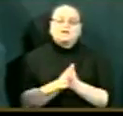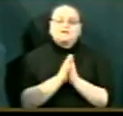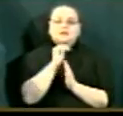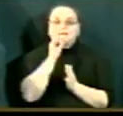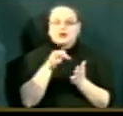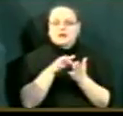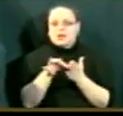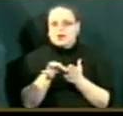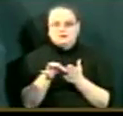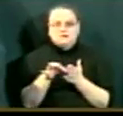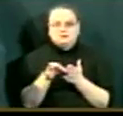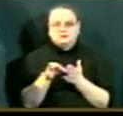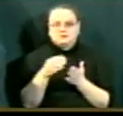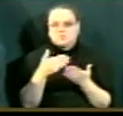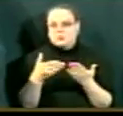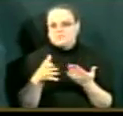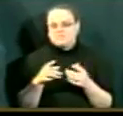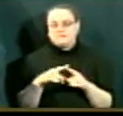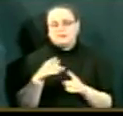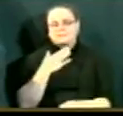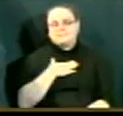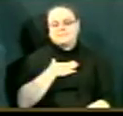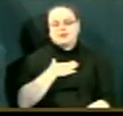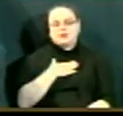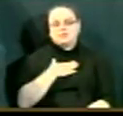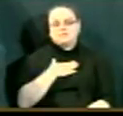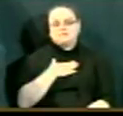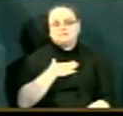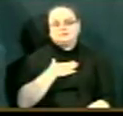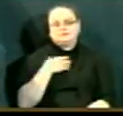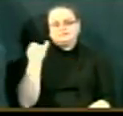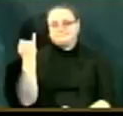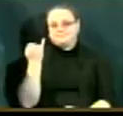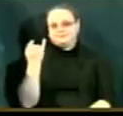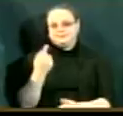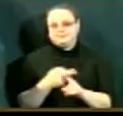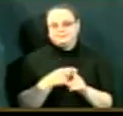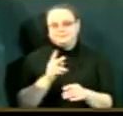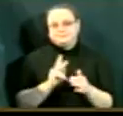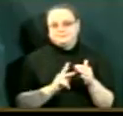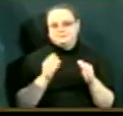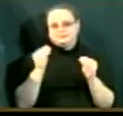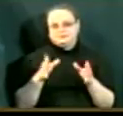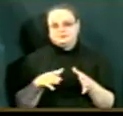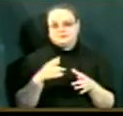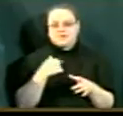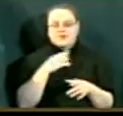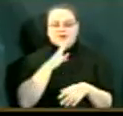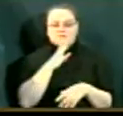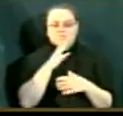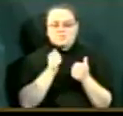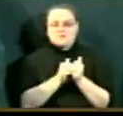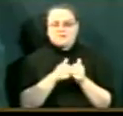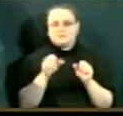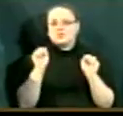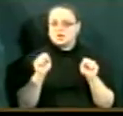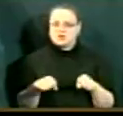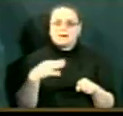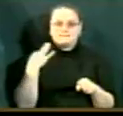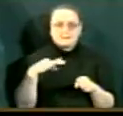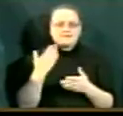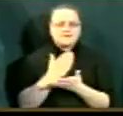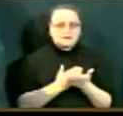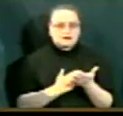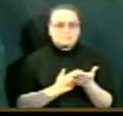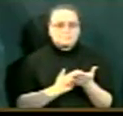it count 10% or whatever. But my sentiment from the kindergarten teachers I've spoken to, while it could benefit